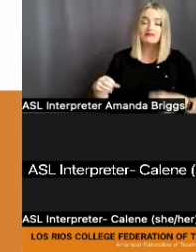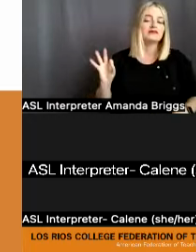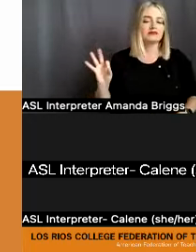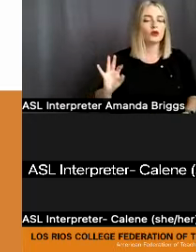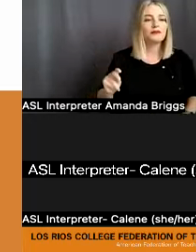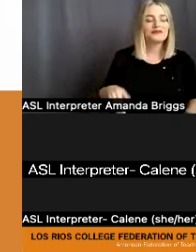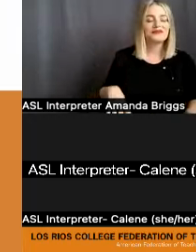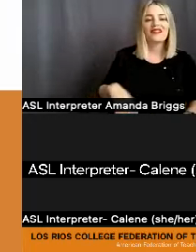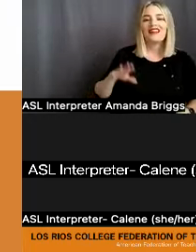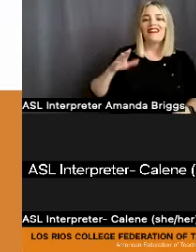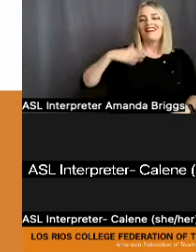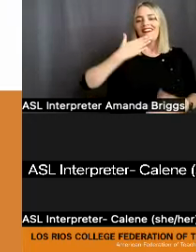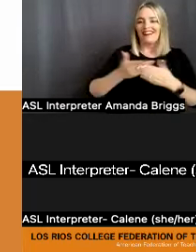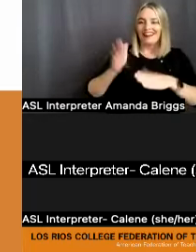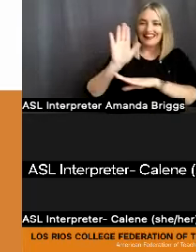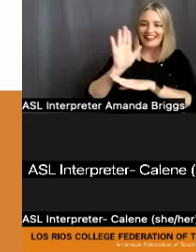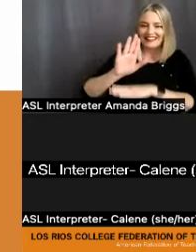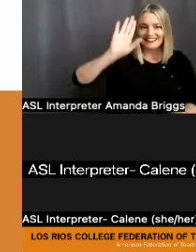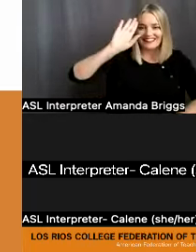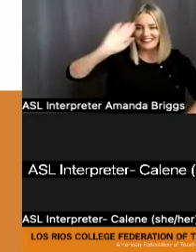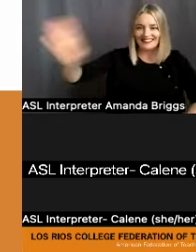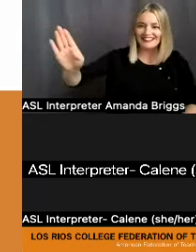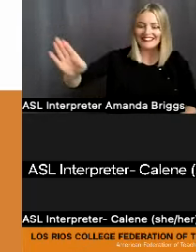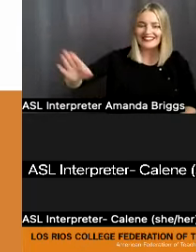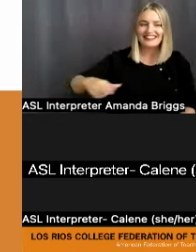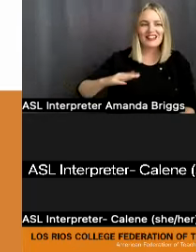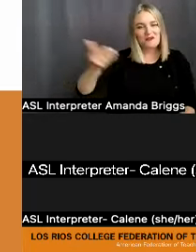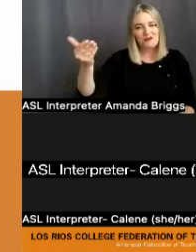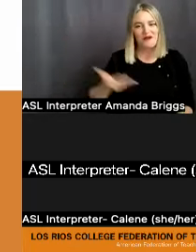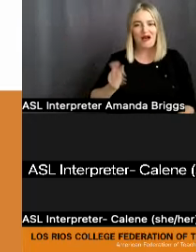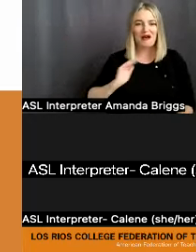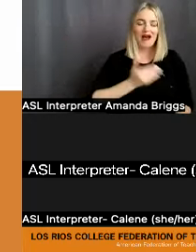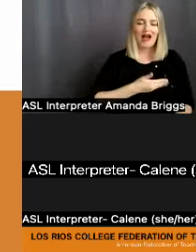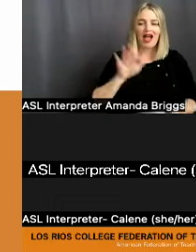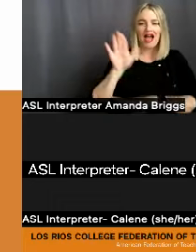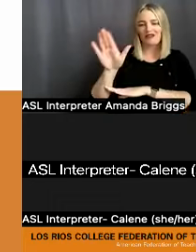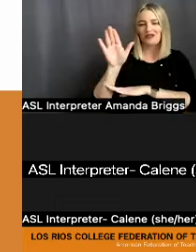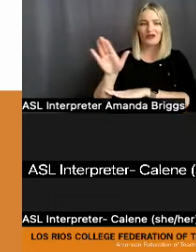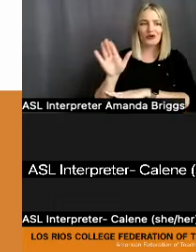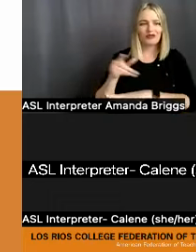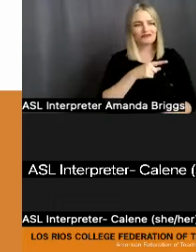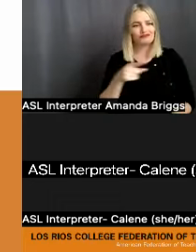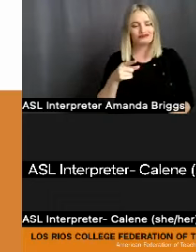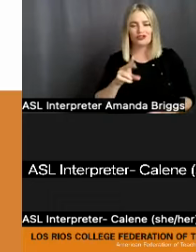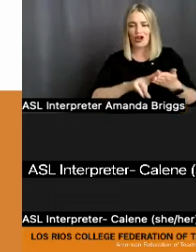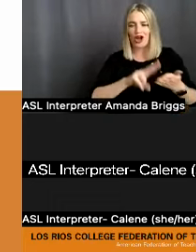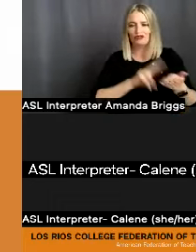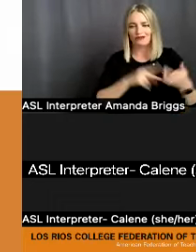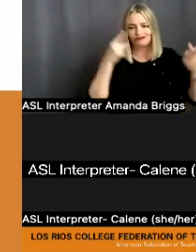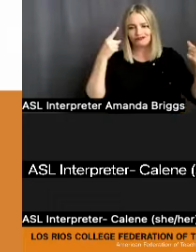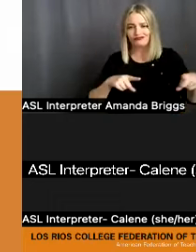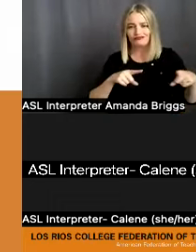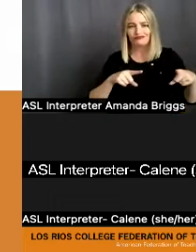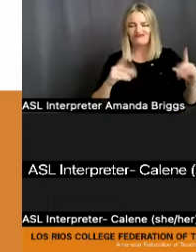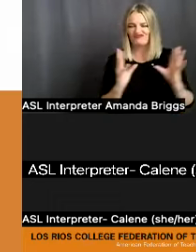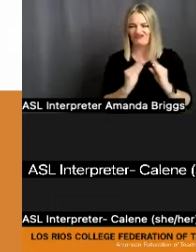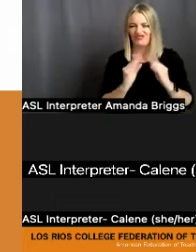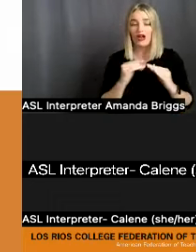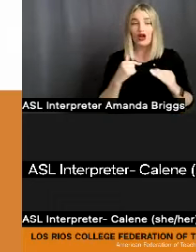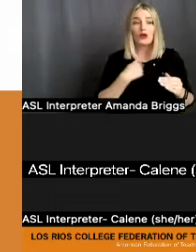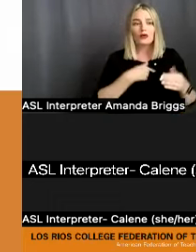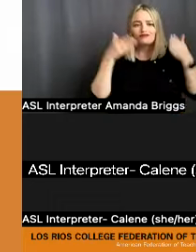Good afternoon, everybody. Welcome to our afternoon for ratification forum, where we're going to focus particularly